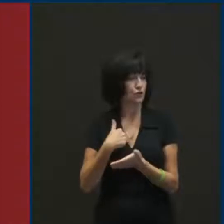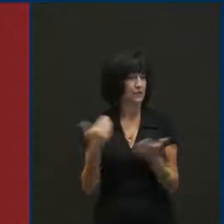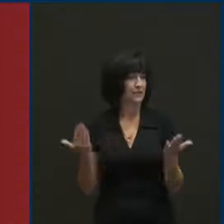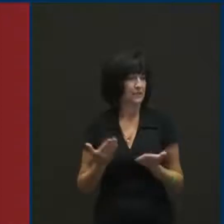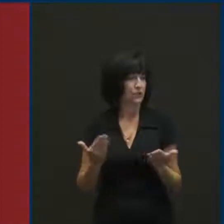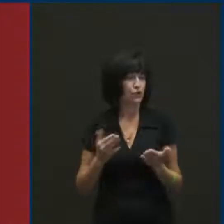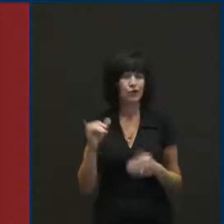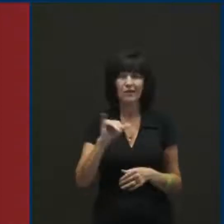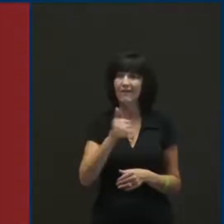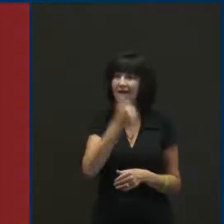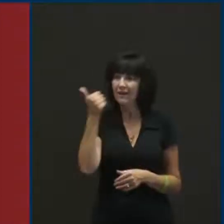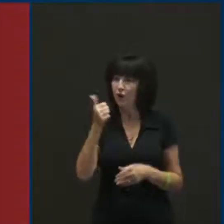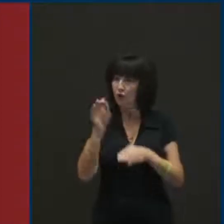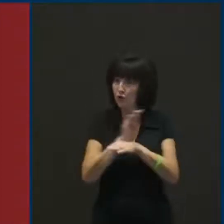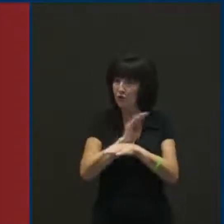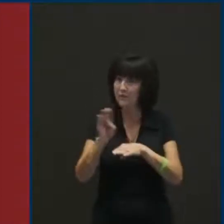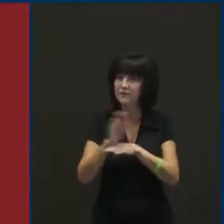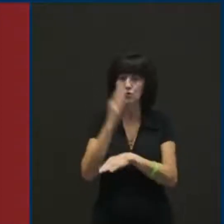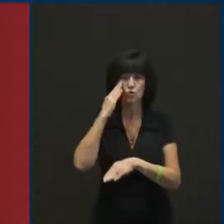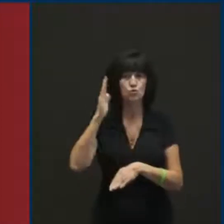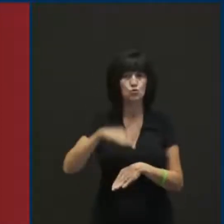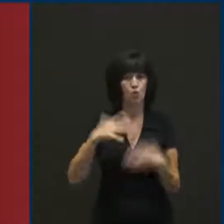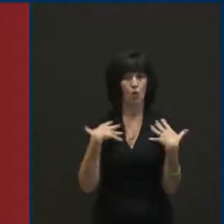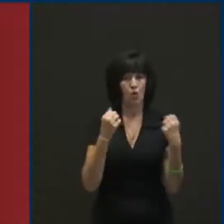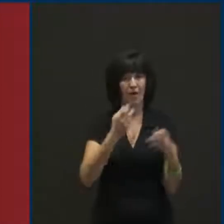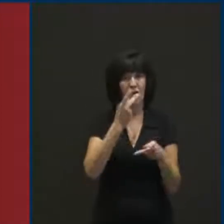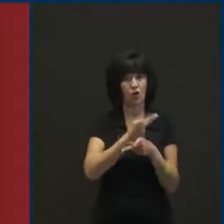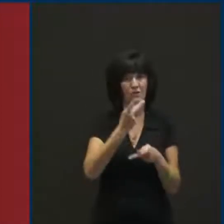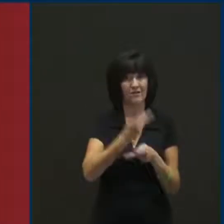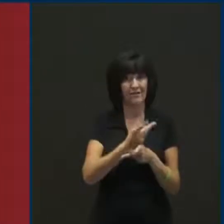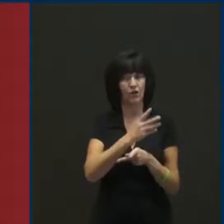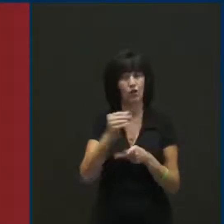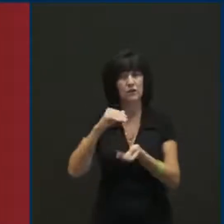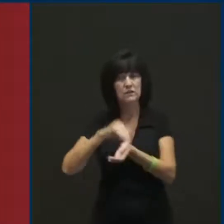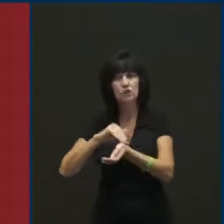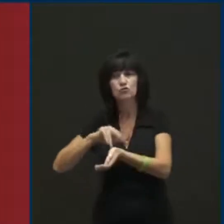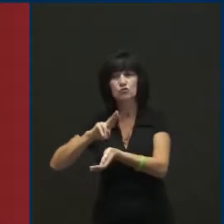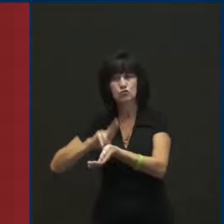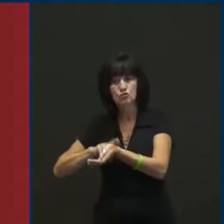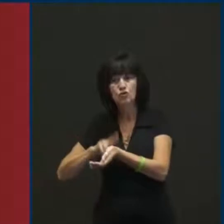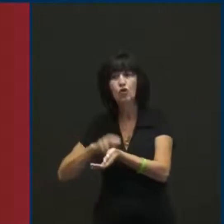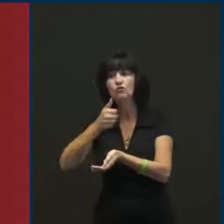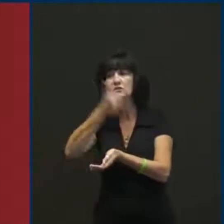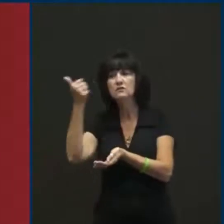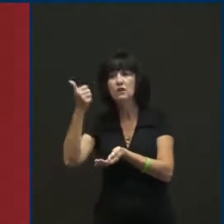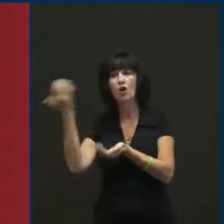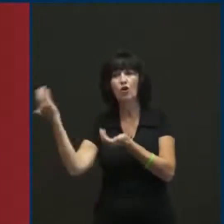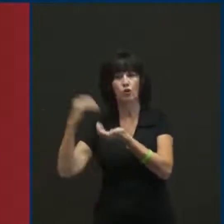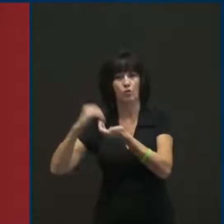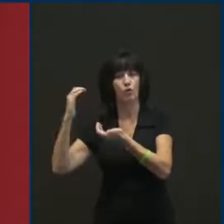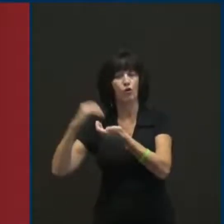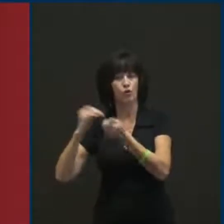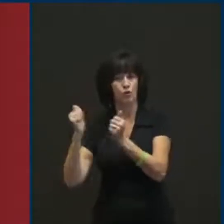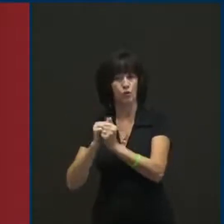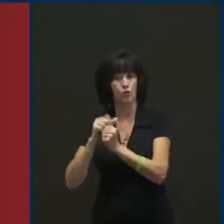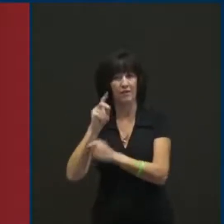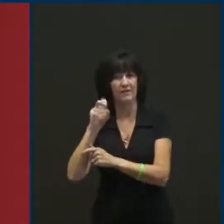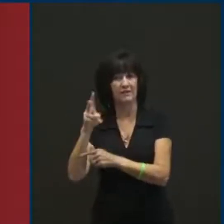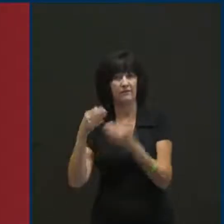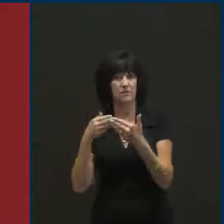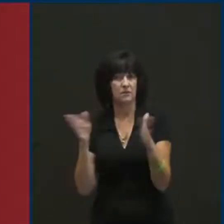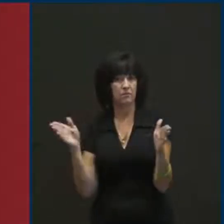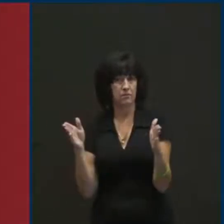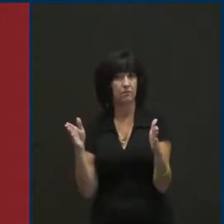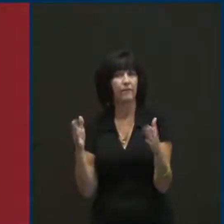industries, we know that healthcare, as well as other providers that partner with the Department of Health and Social Services to serve the people of Delaware, have had